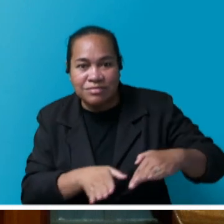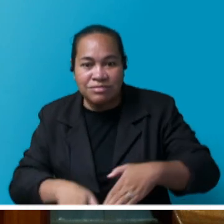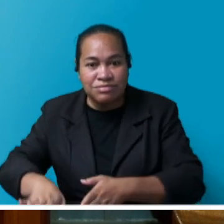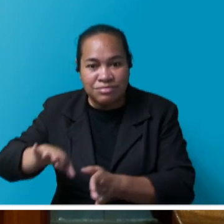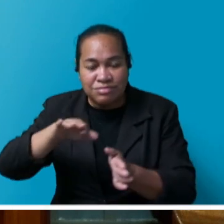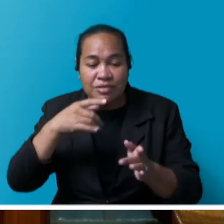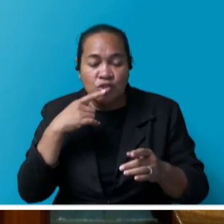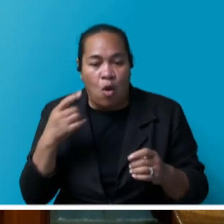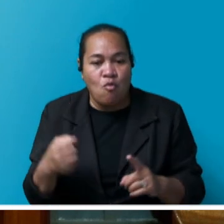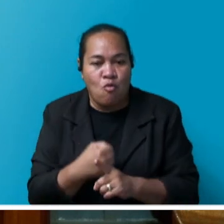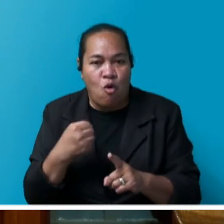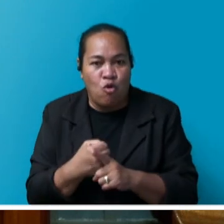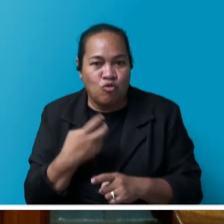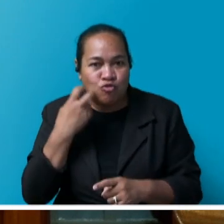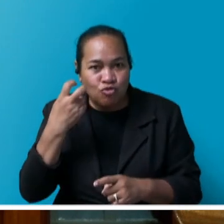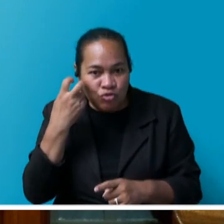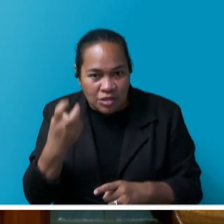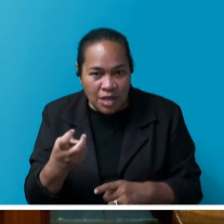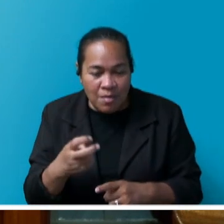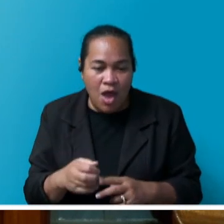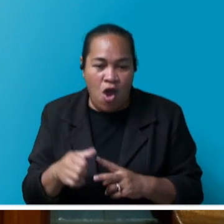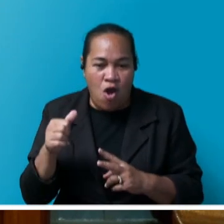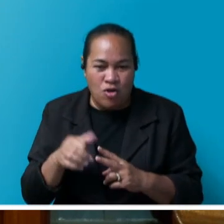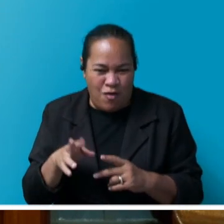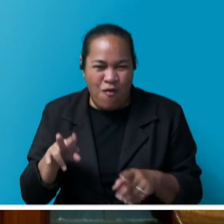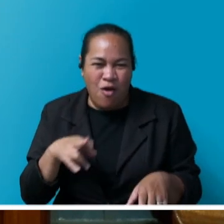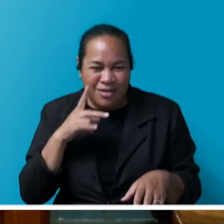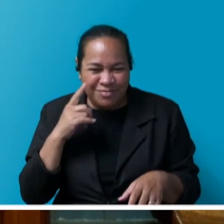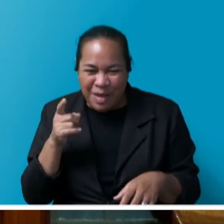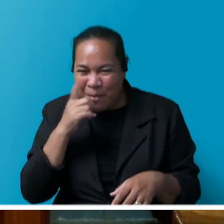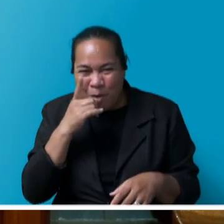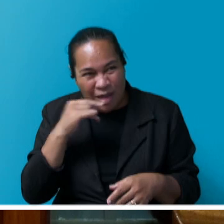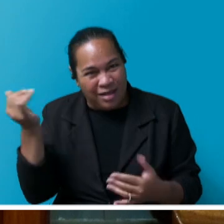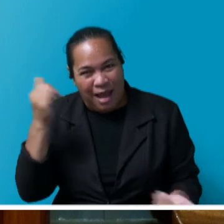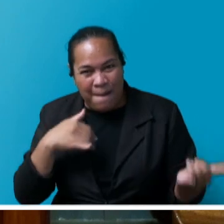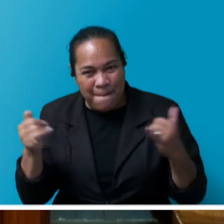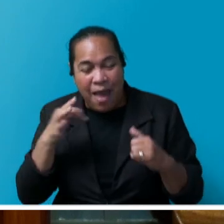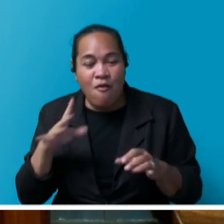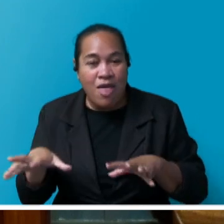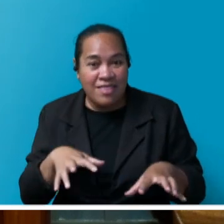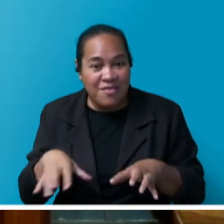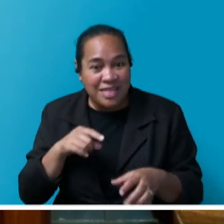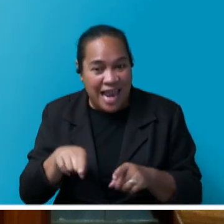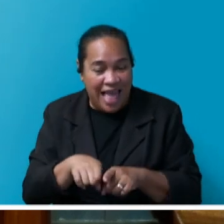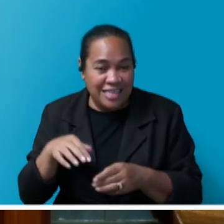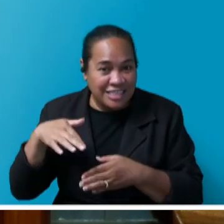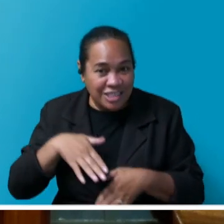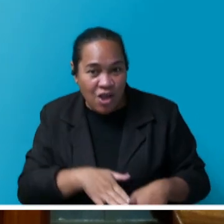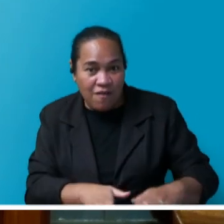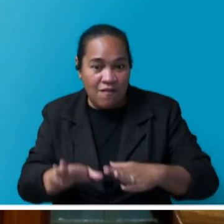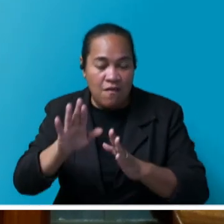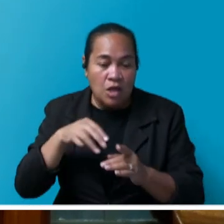promote tourism, recreation, as well as liberalize access to marine areas for such activities. Key provisions of the